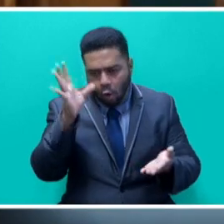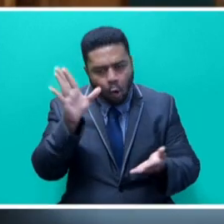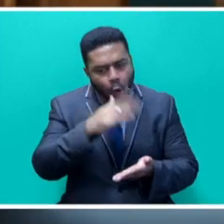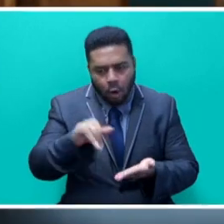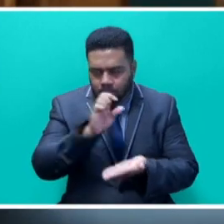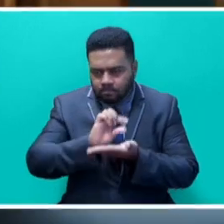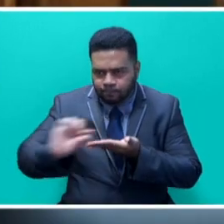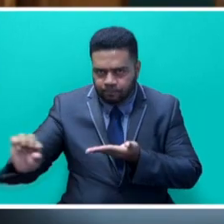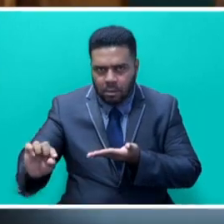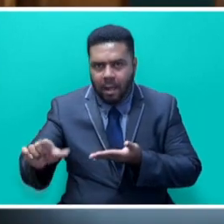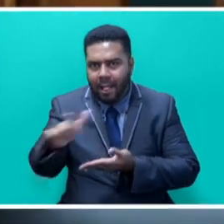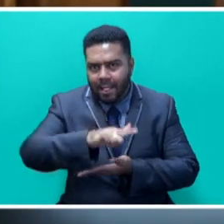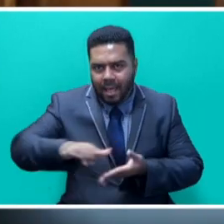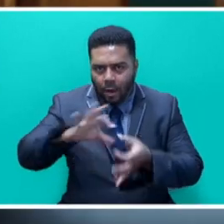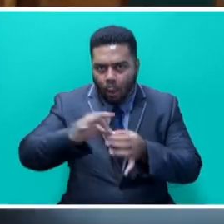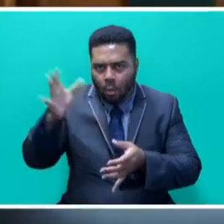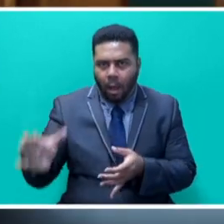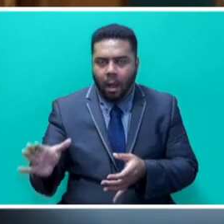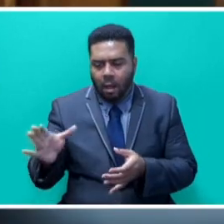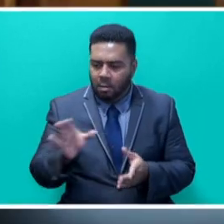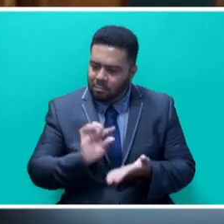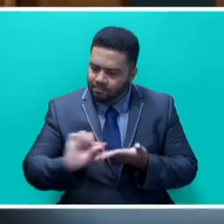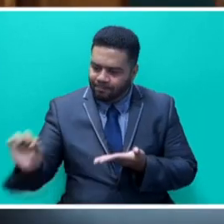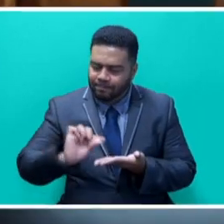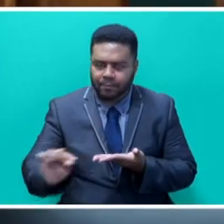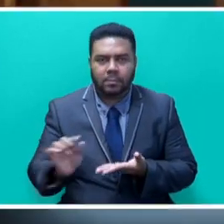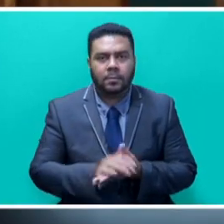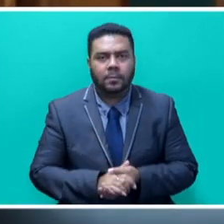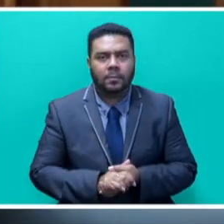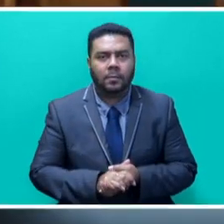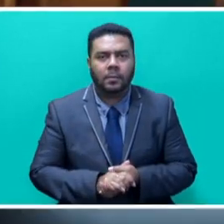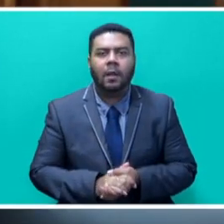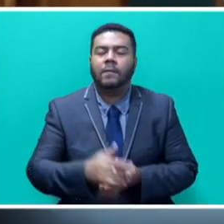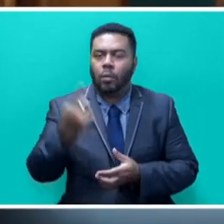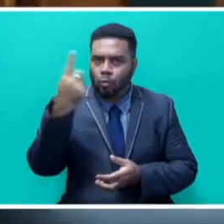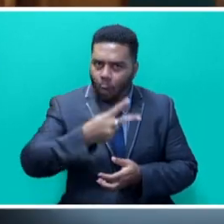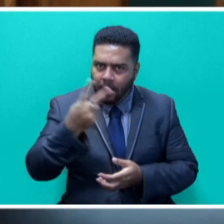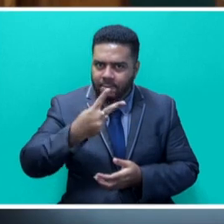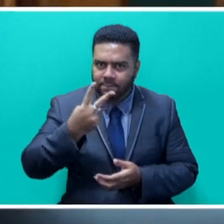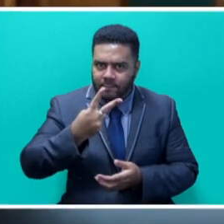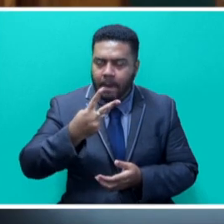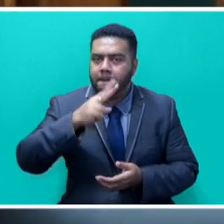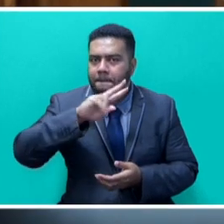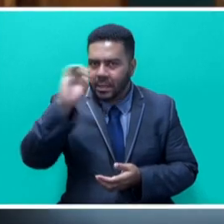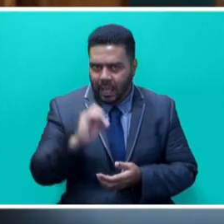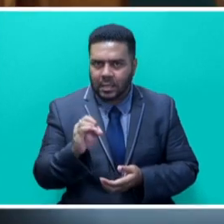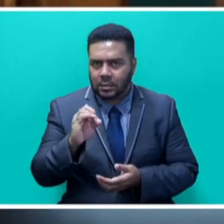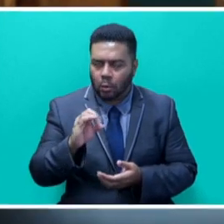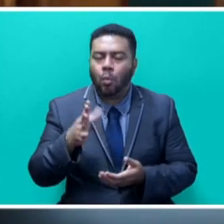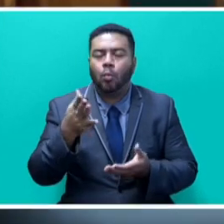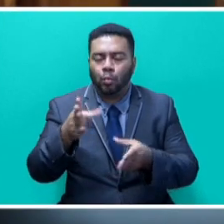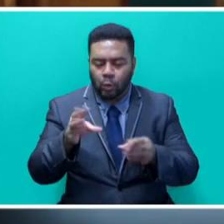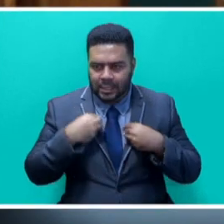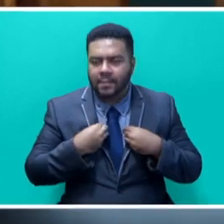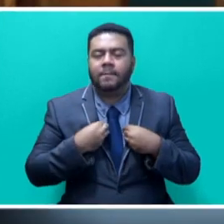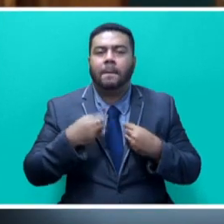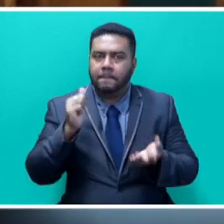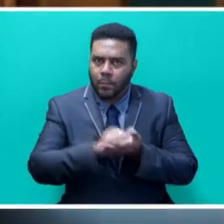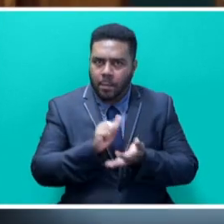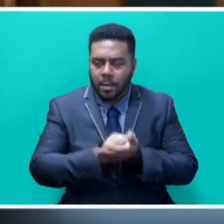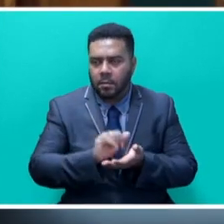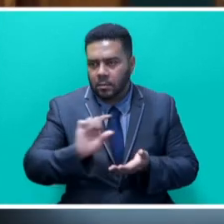landowners received land lease payments and a stumpage rate of 12%. All these returns to the landowners